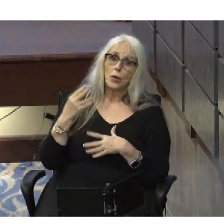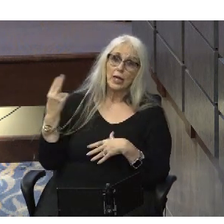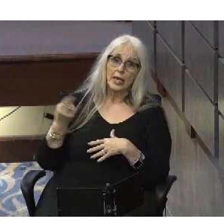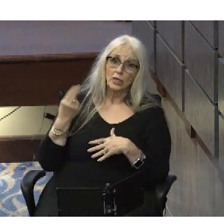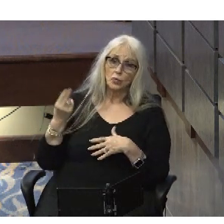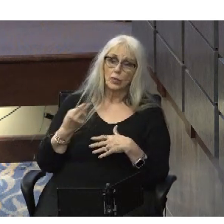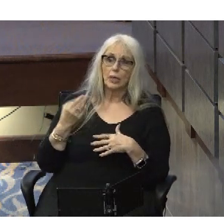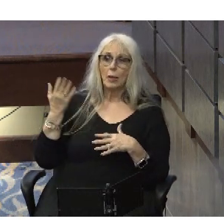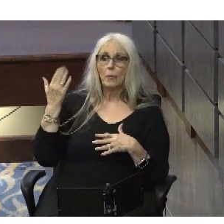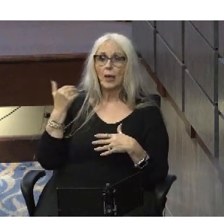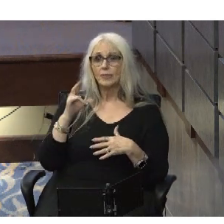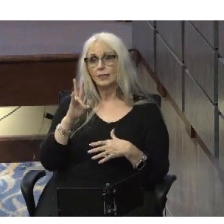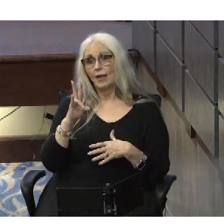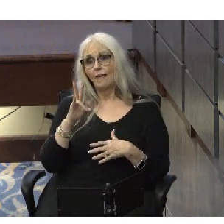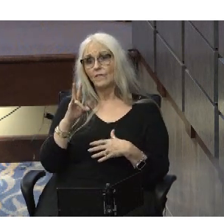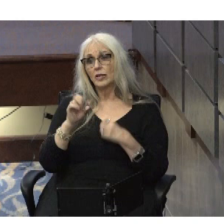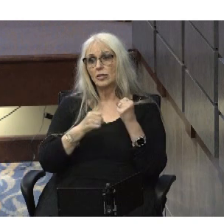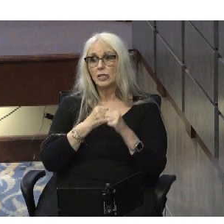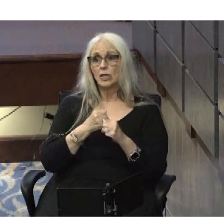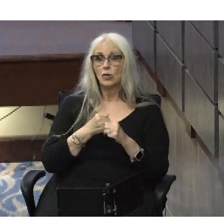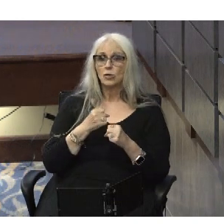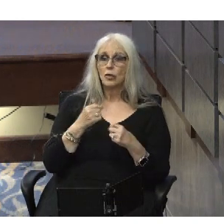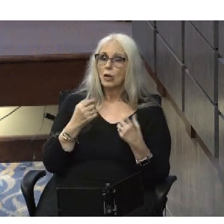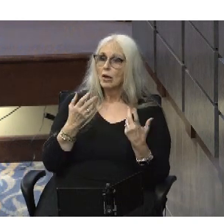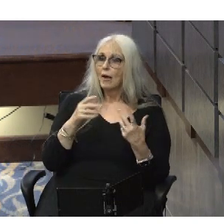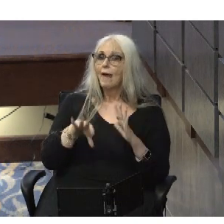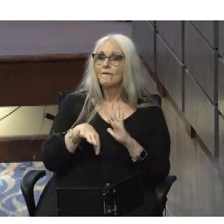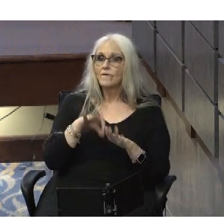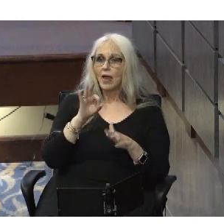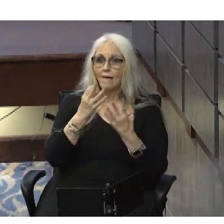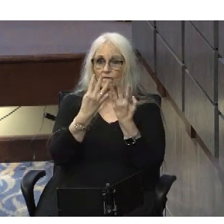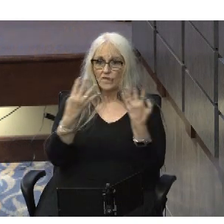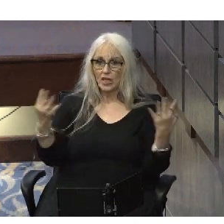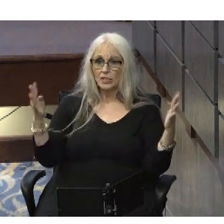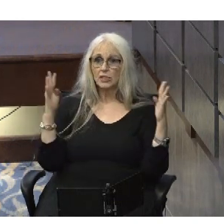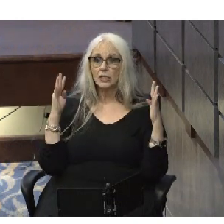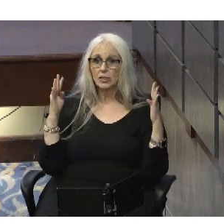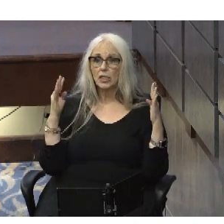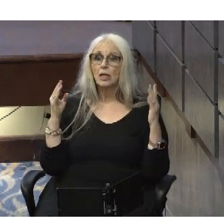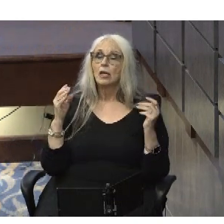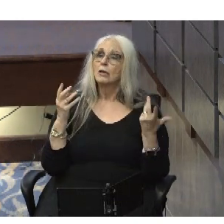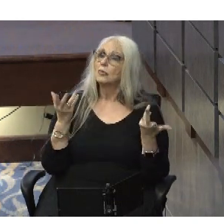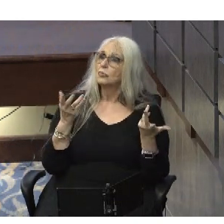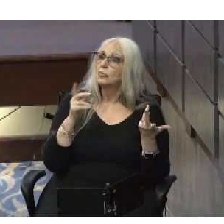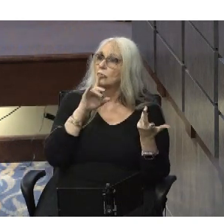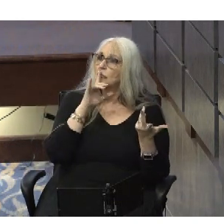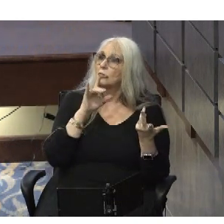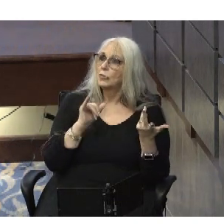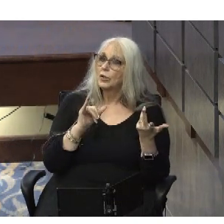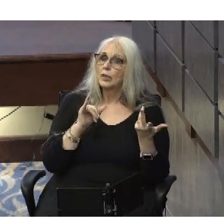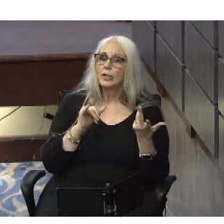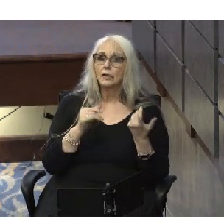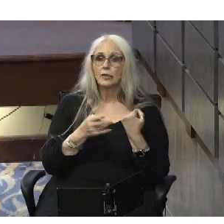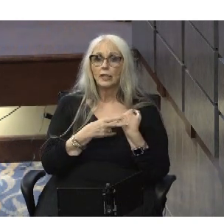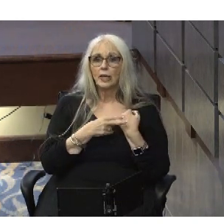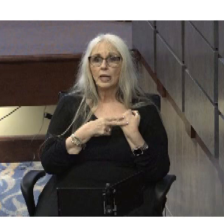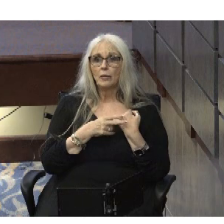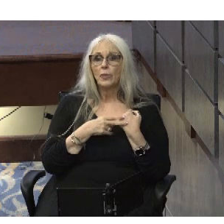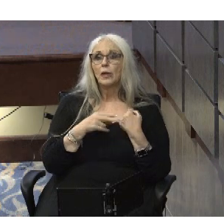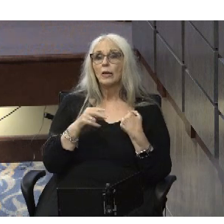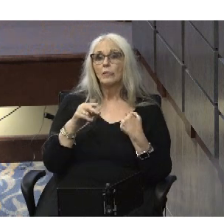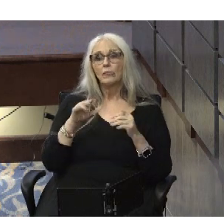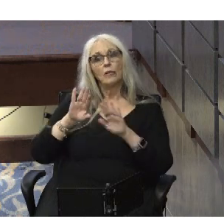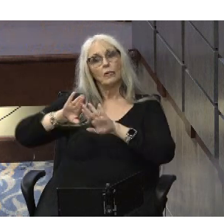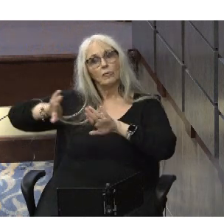last 7 or so years have found, the fencing that surrounds Community First is really actually to keep the suburban residents